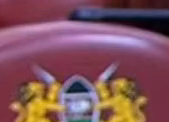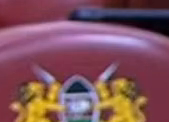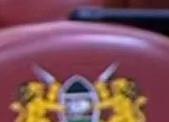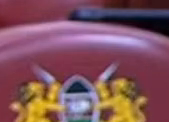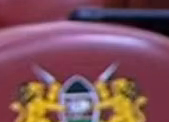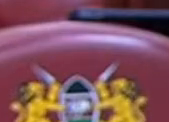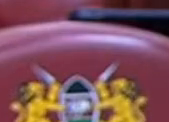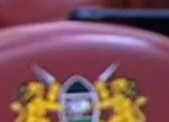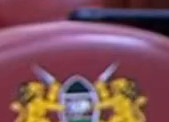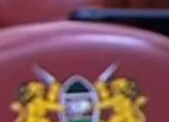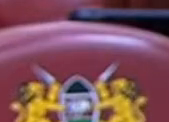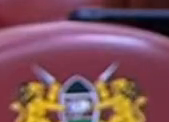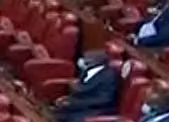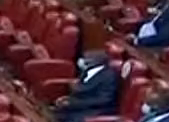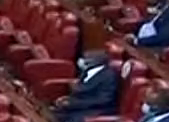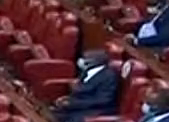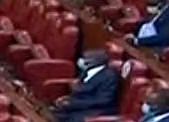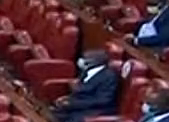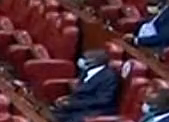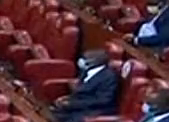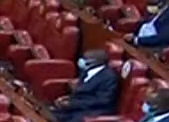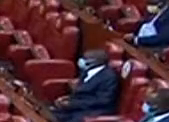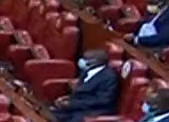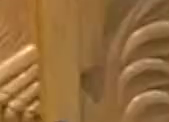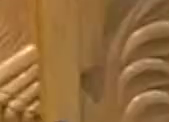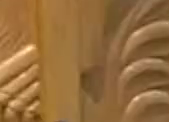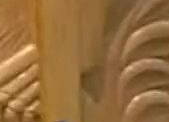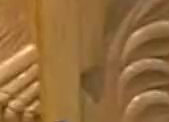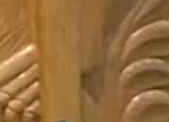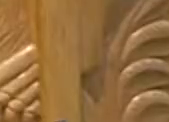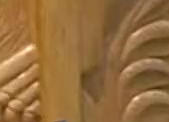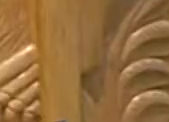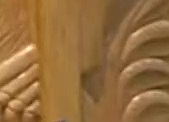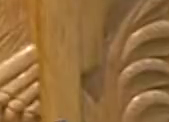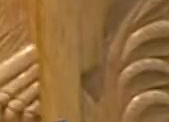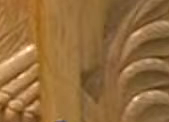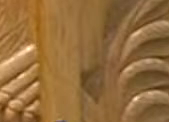very much, Mr. Speaker. Member for Ainapkoi.